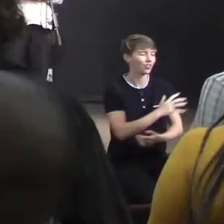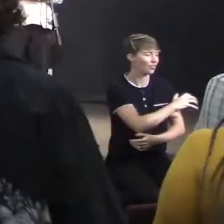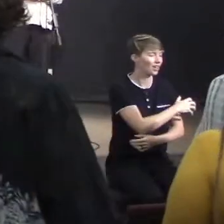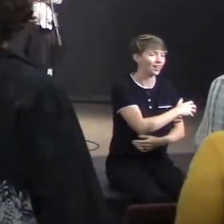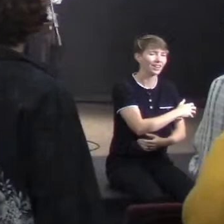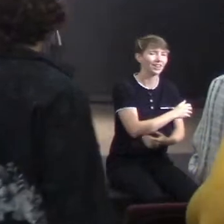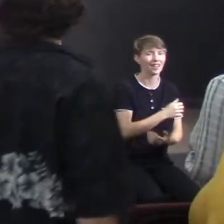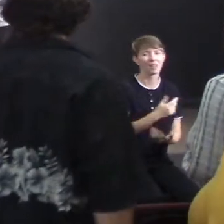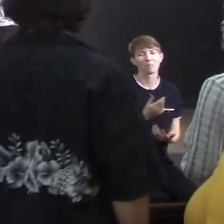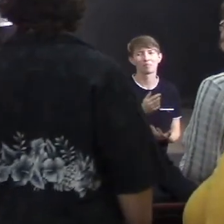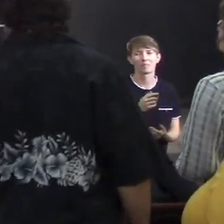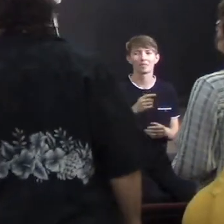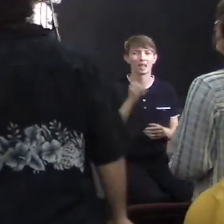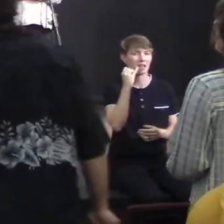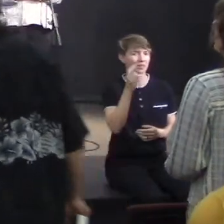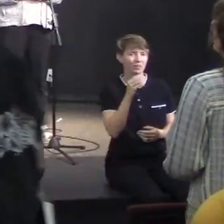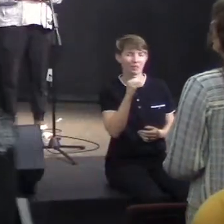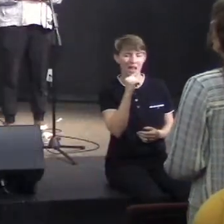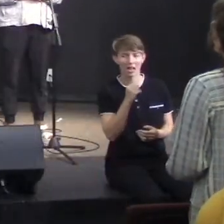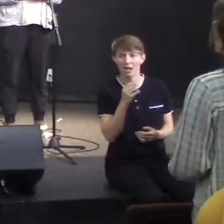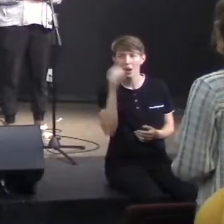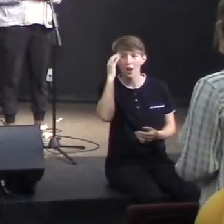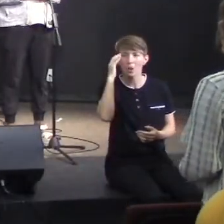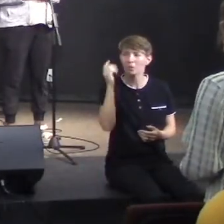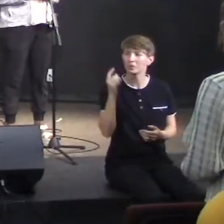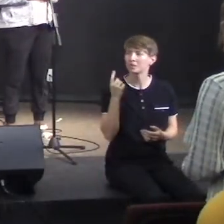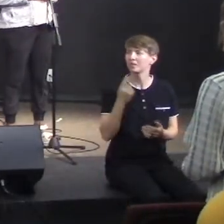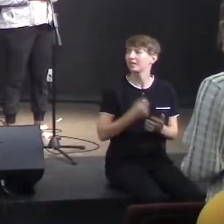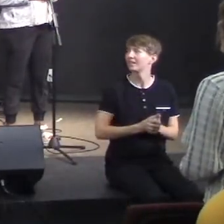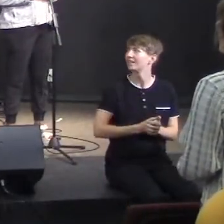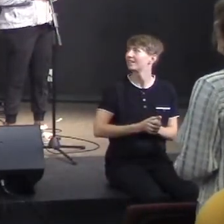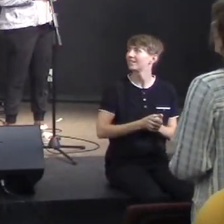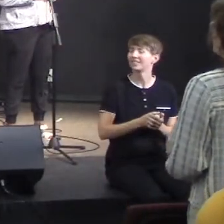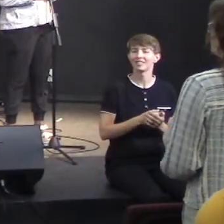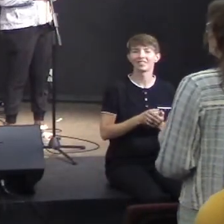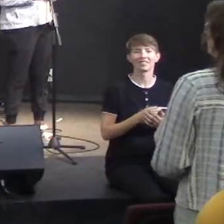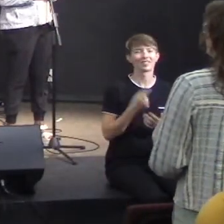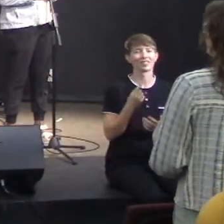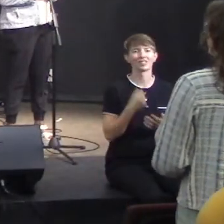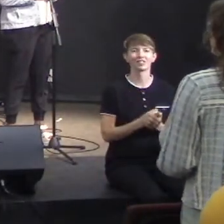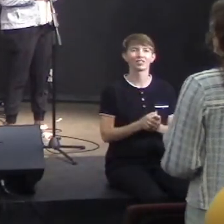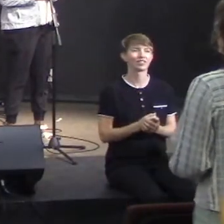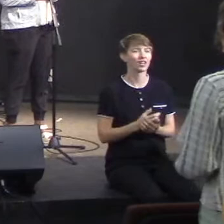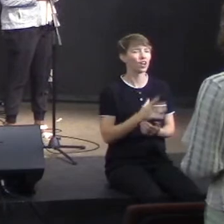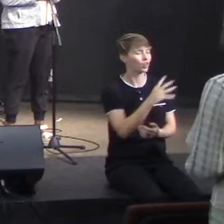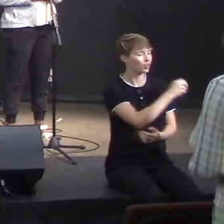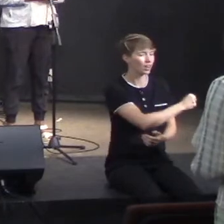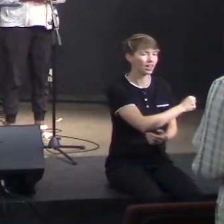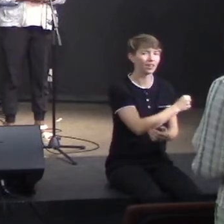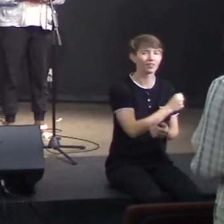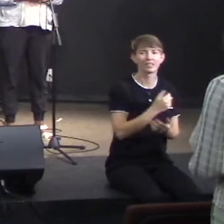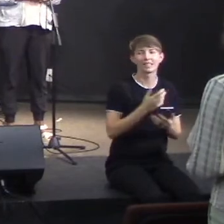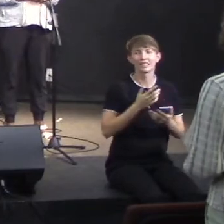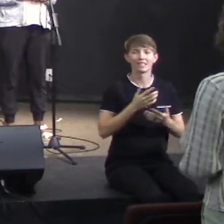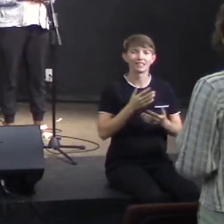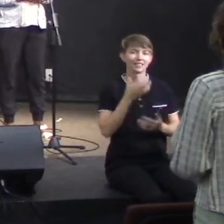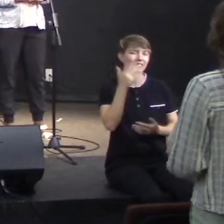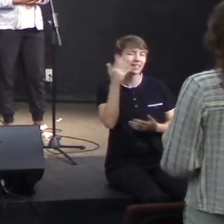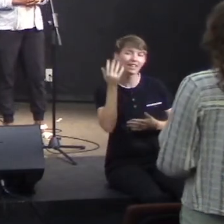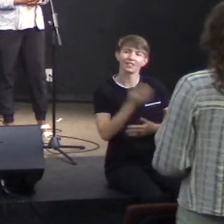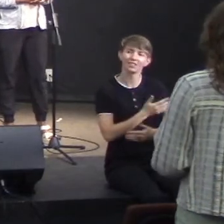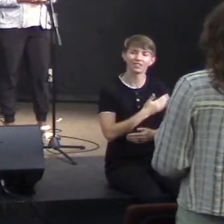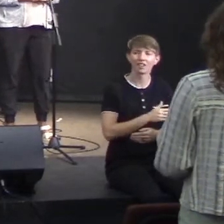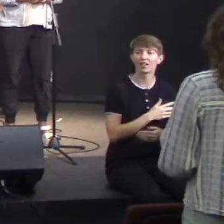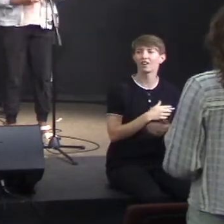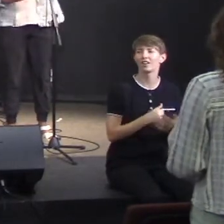know nobody. Hey, single brothers, don't be grabbing. Anyway, okay, just grab somebody, sing the song with people, and it's going to be awesome, all right? We're going